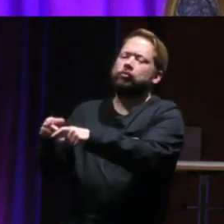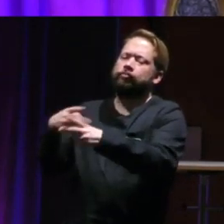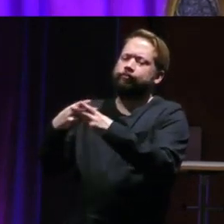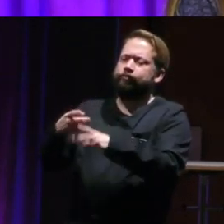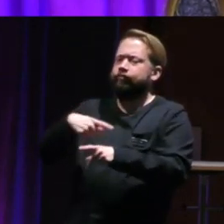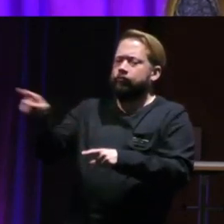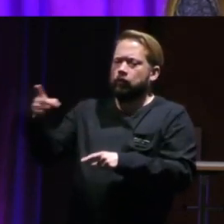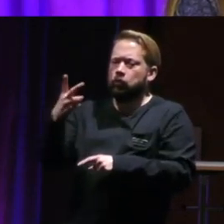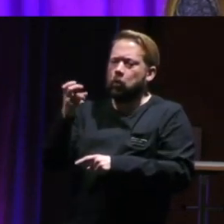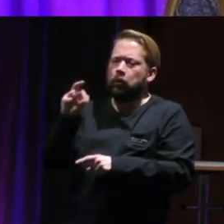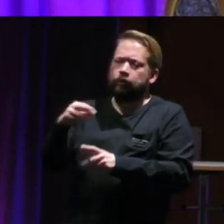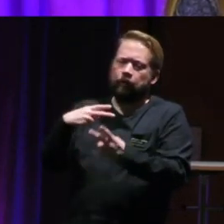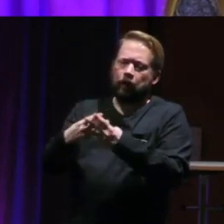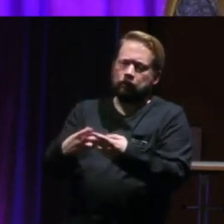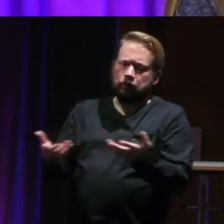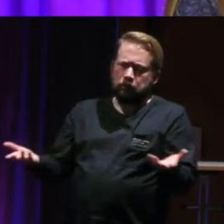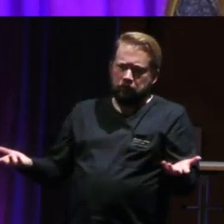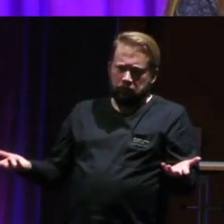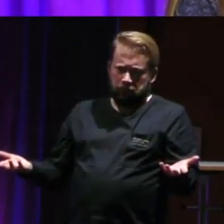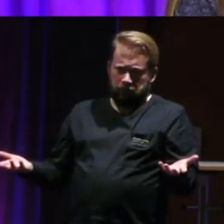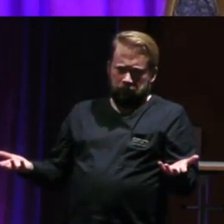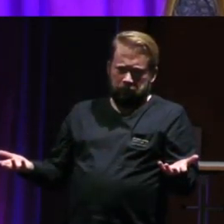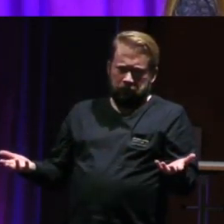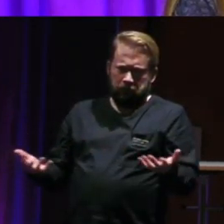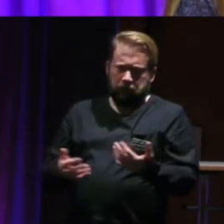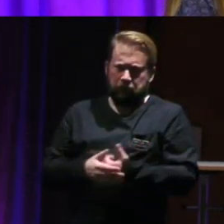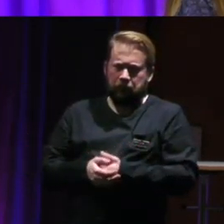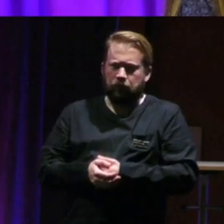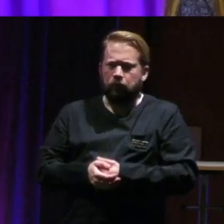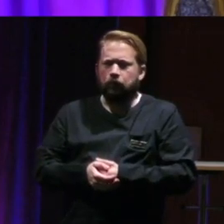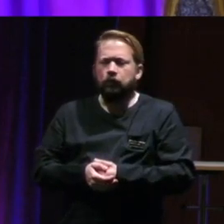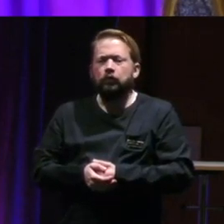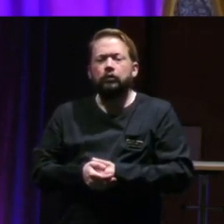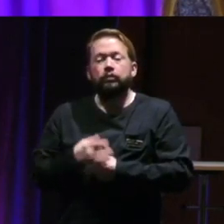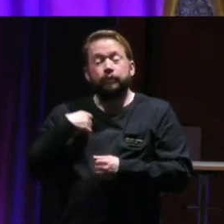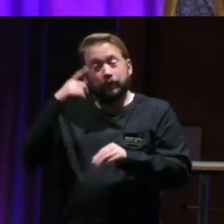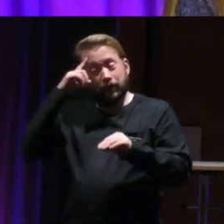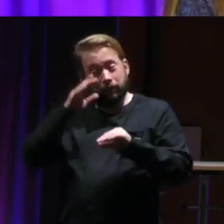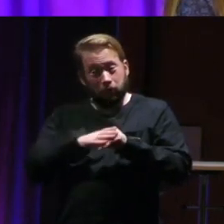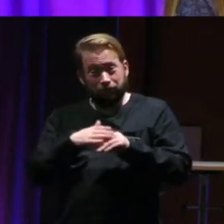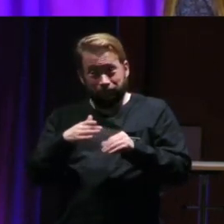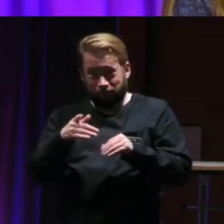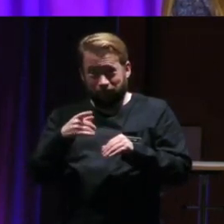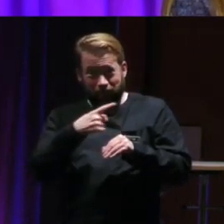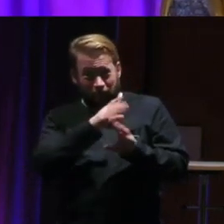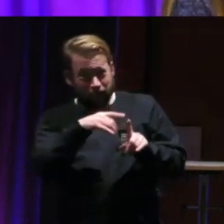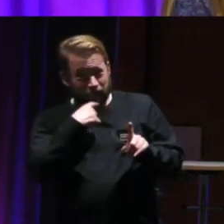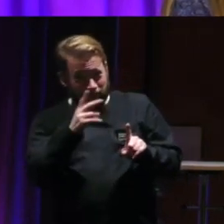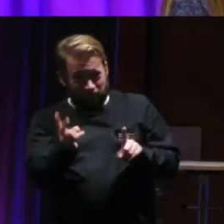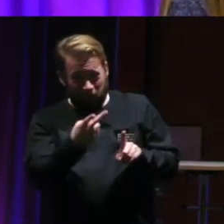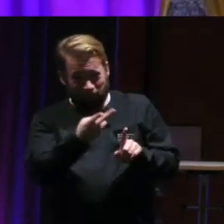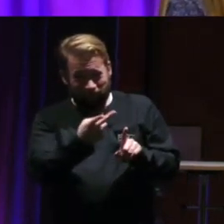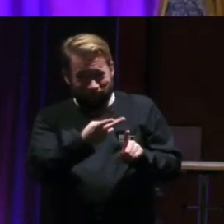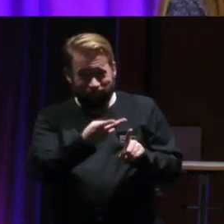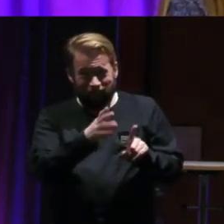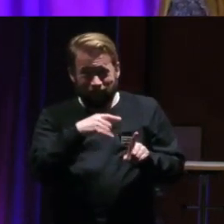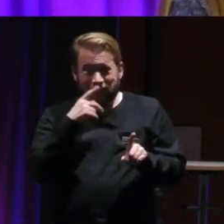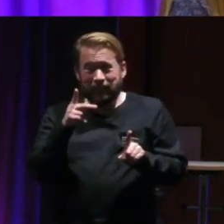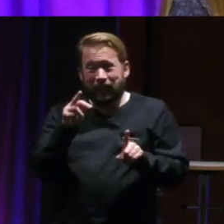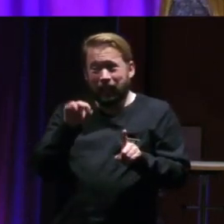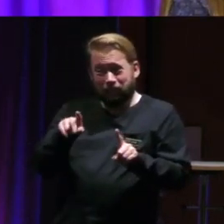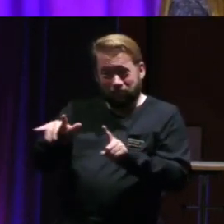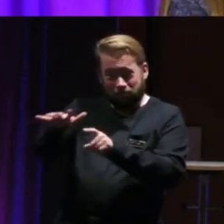in prison for this. And this goes back, I guess, to what you said before, both of you, that when it comes to Crimea and